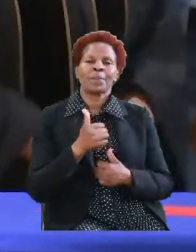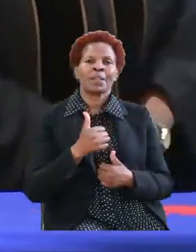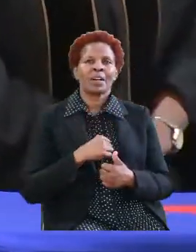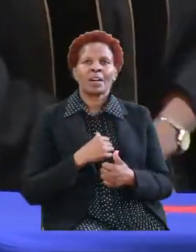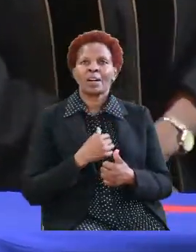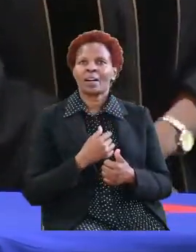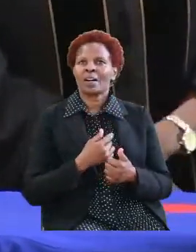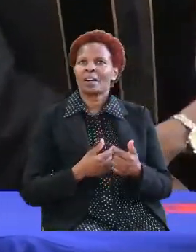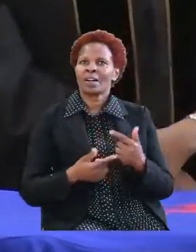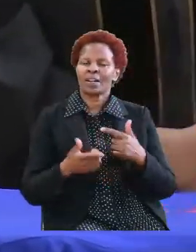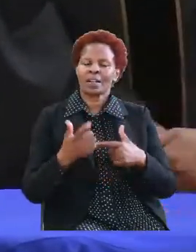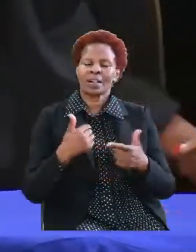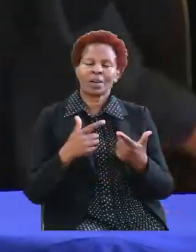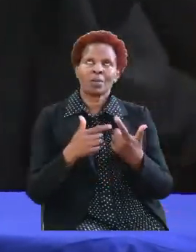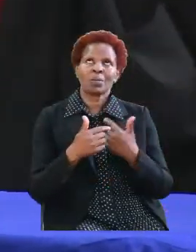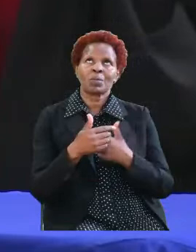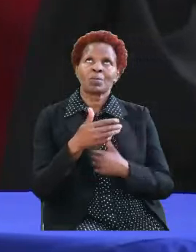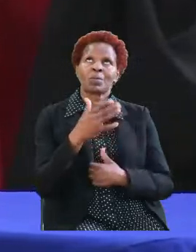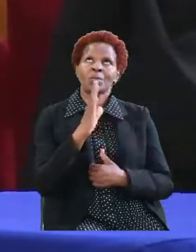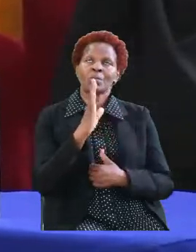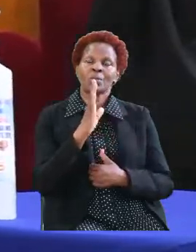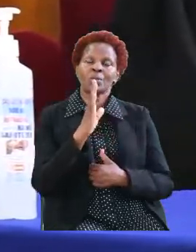narudi reo,